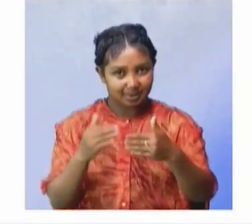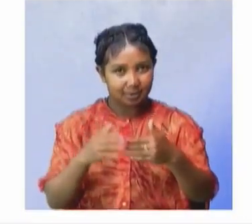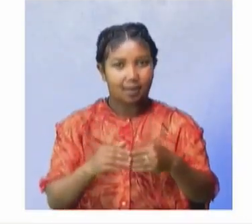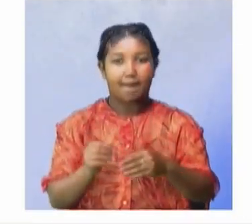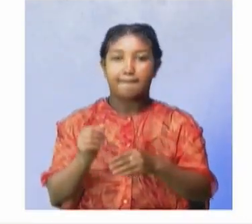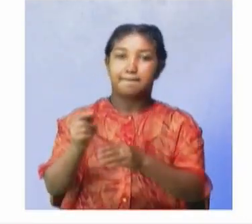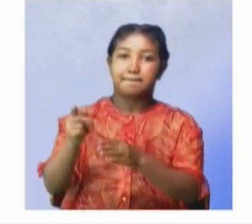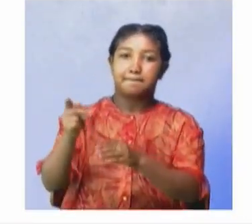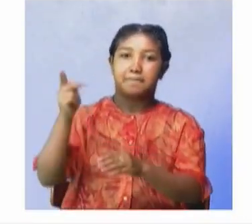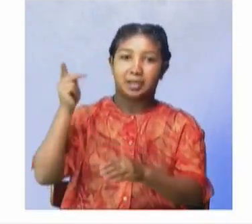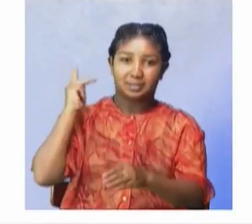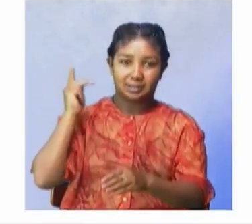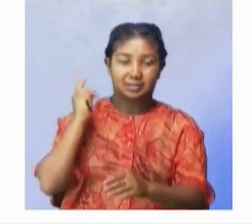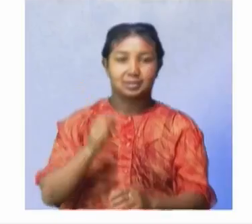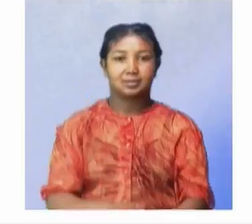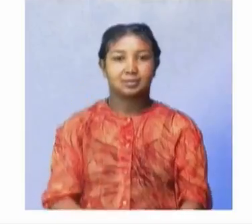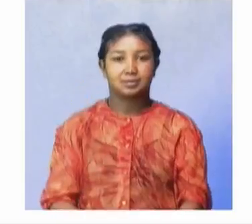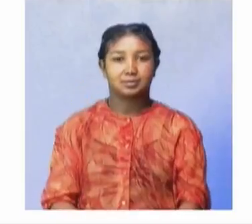past